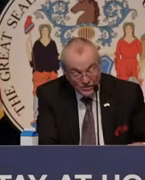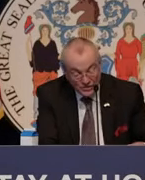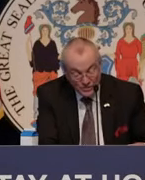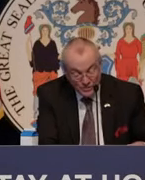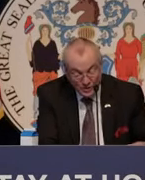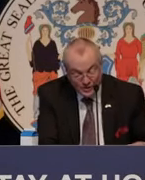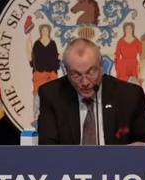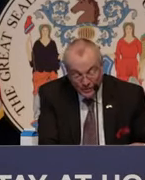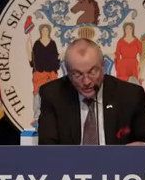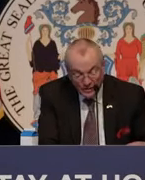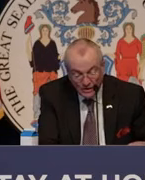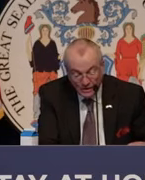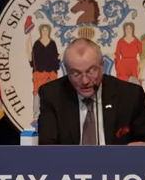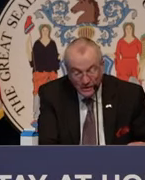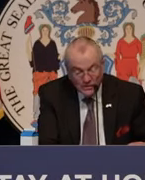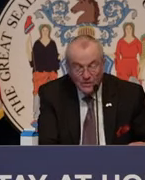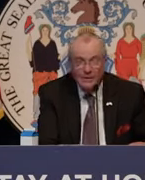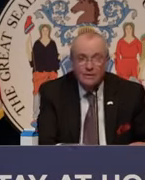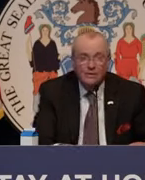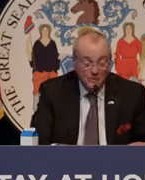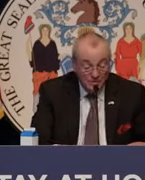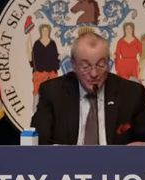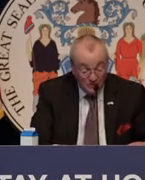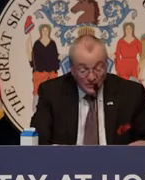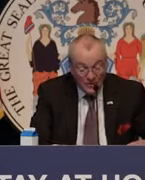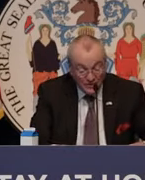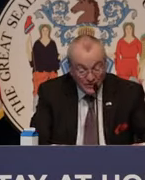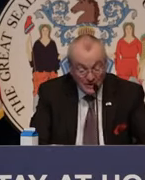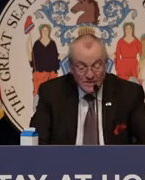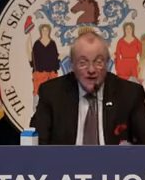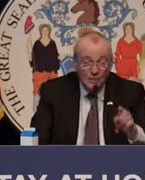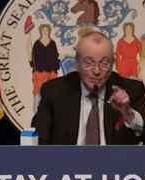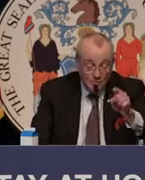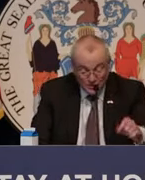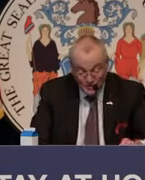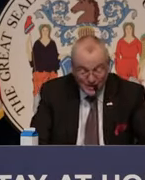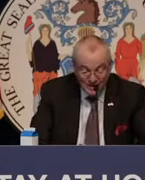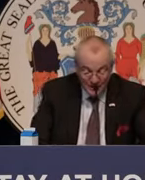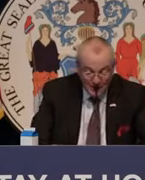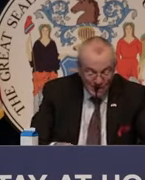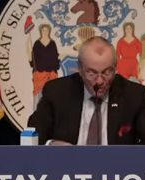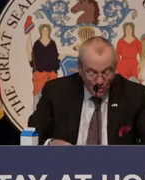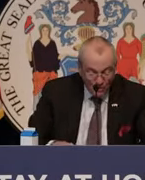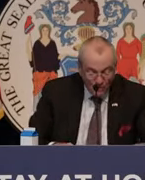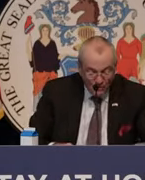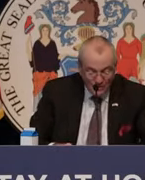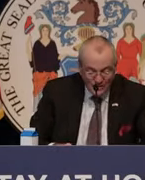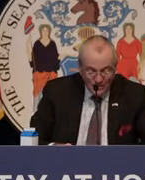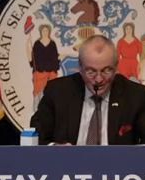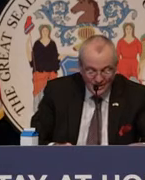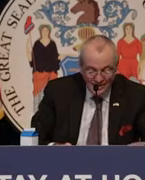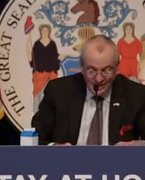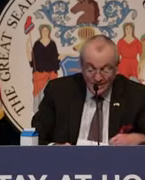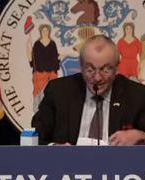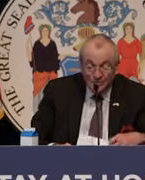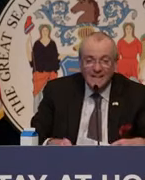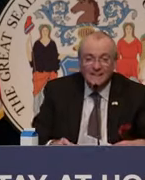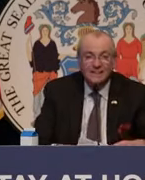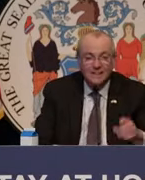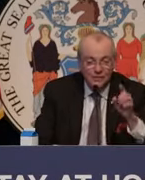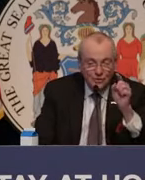And this is the spirit that we see all throughout our communities of faith. And to everyone pictured here and the many more who are volunteering